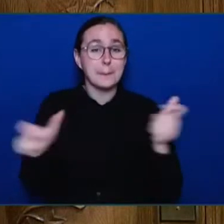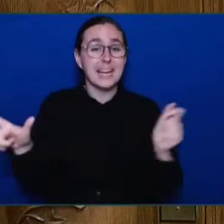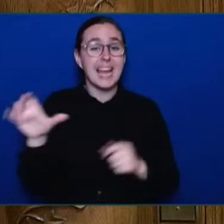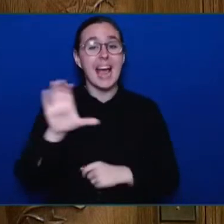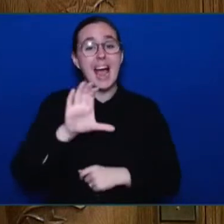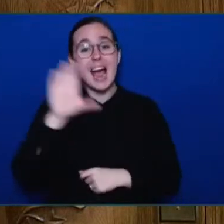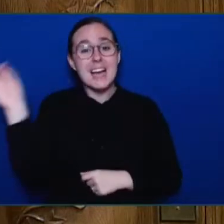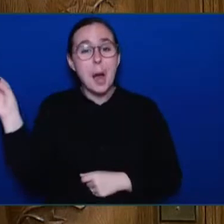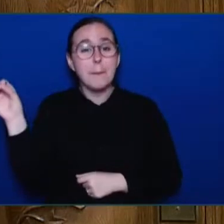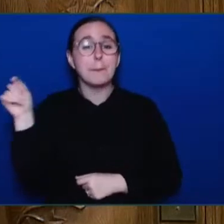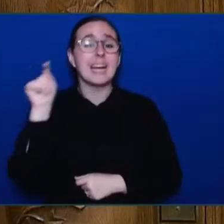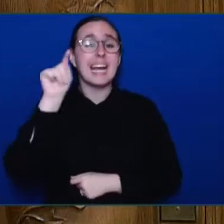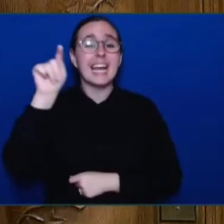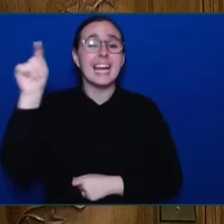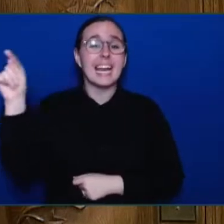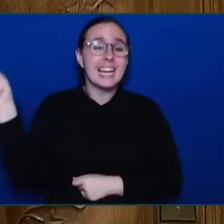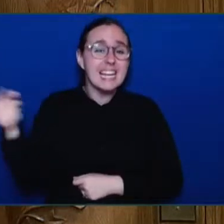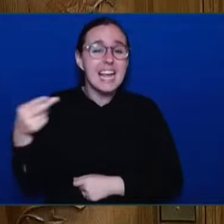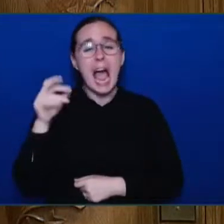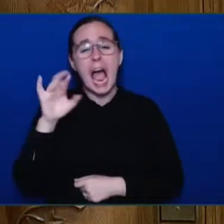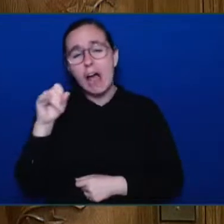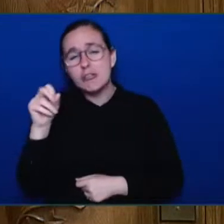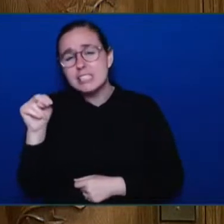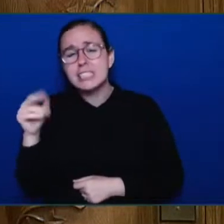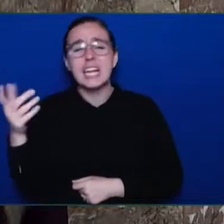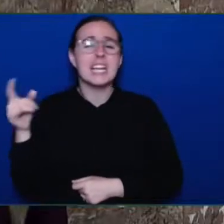Minister of Health. Thank you very much.